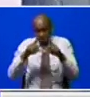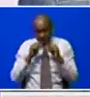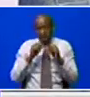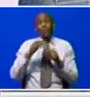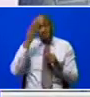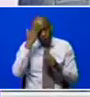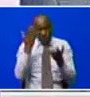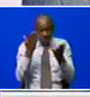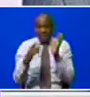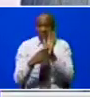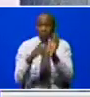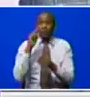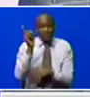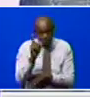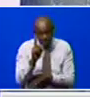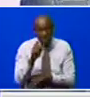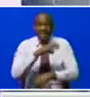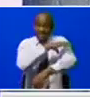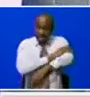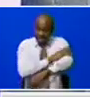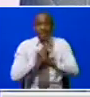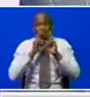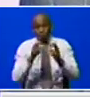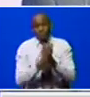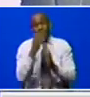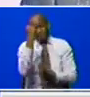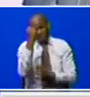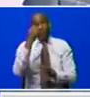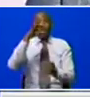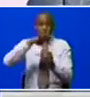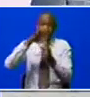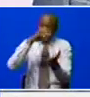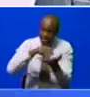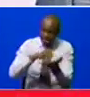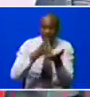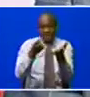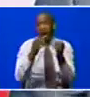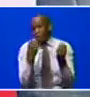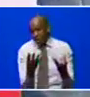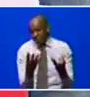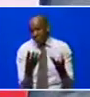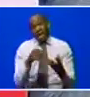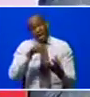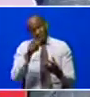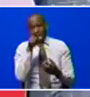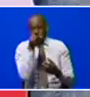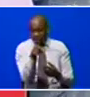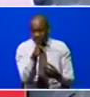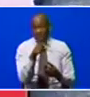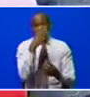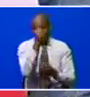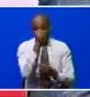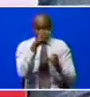in Nairobi, Starehe is reporting 5 polling stations and here are the numbers. Mm-hmm. And then those then are ascribed